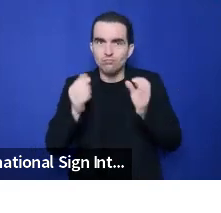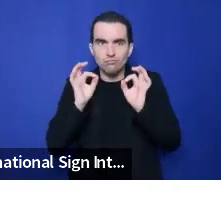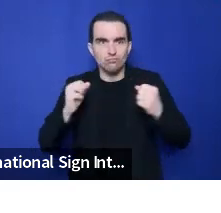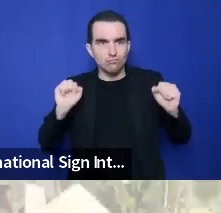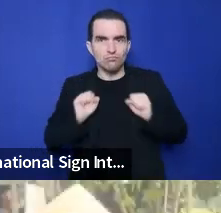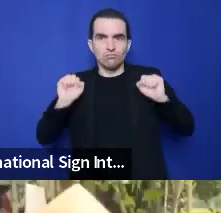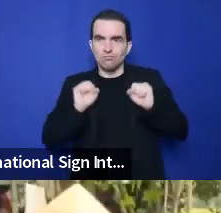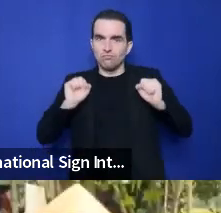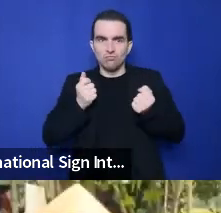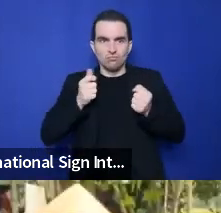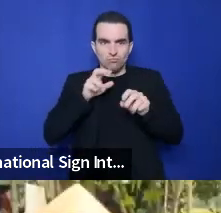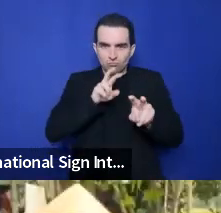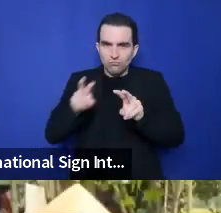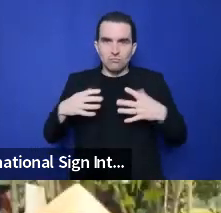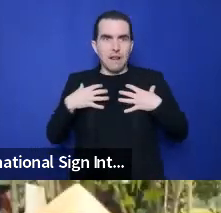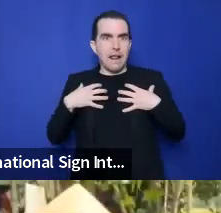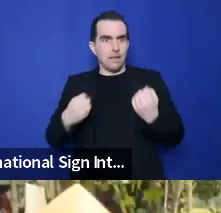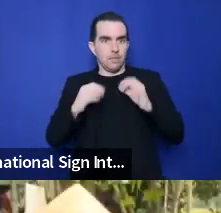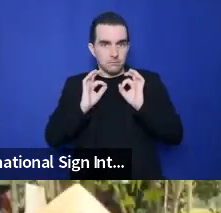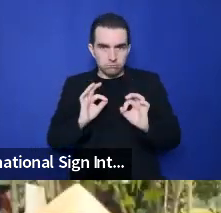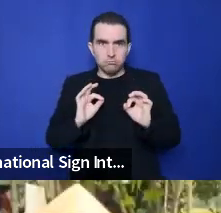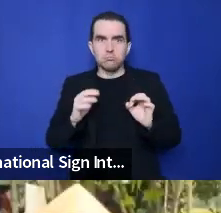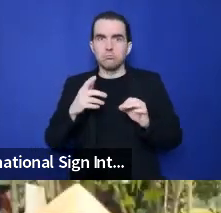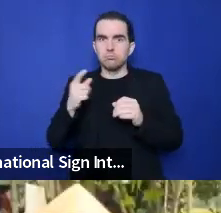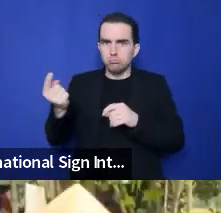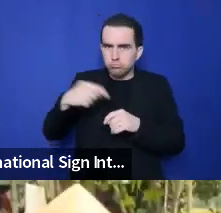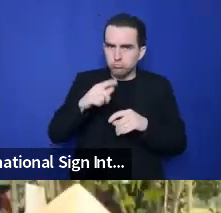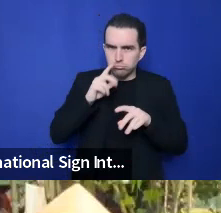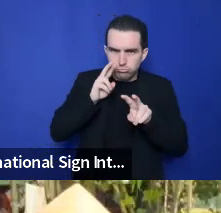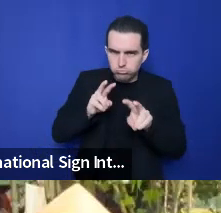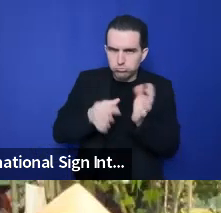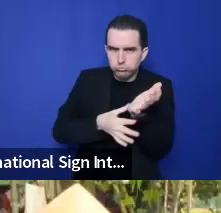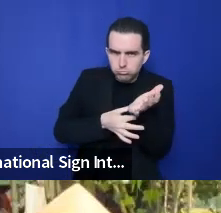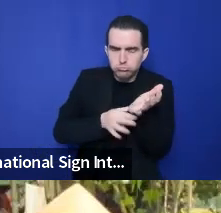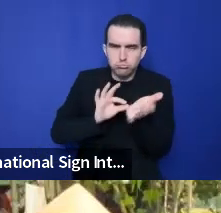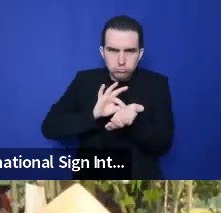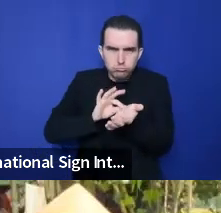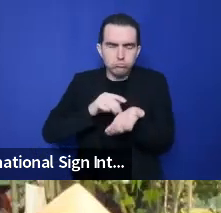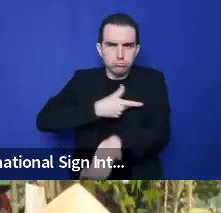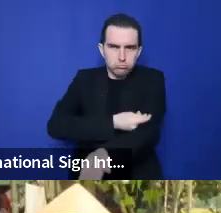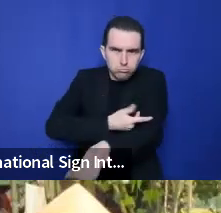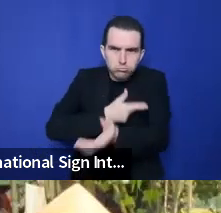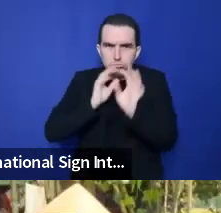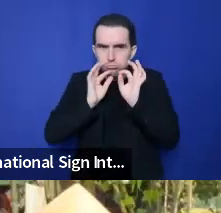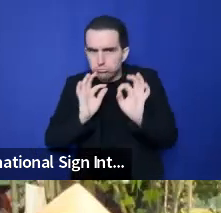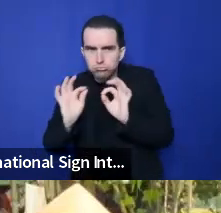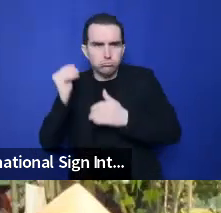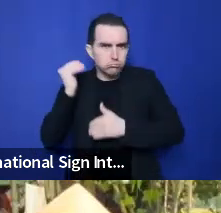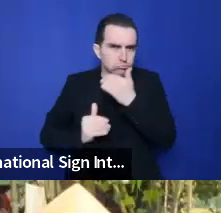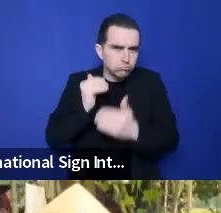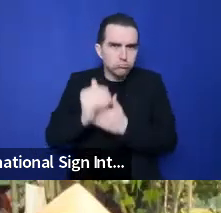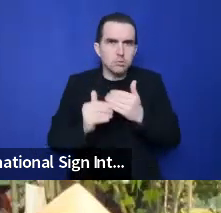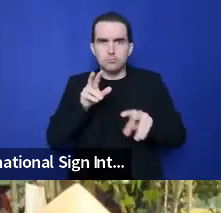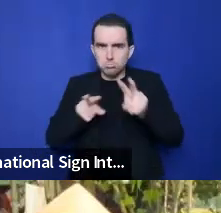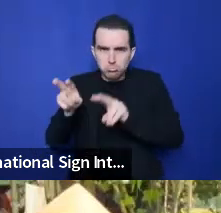which preventing and supporting with home care volunteers. Each club will have 10 volunteers to provide ADL